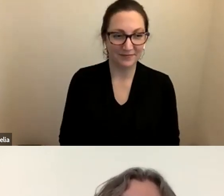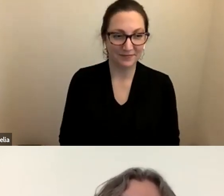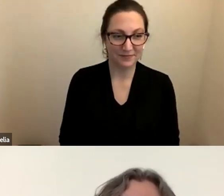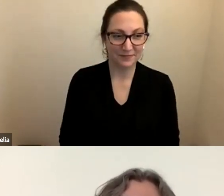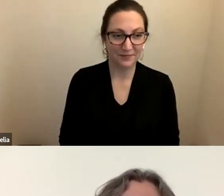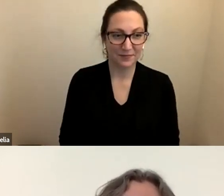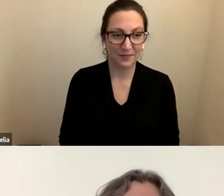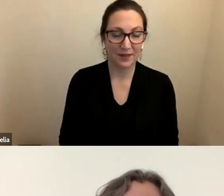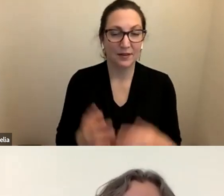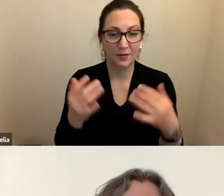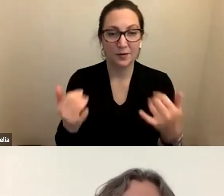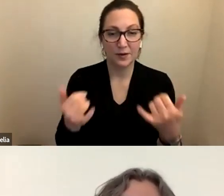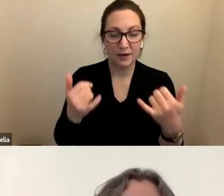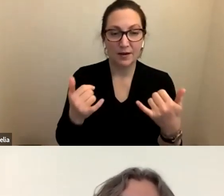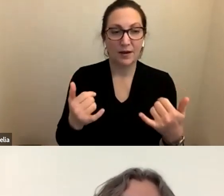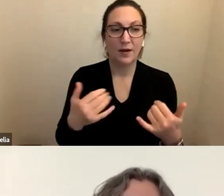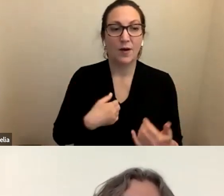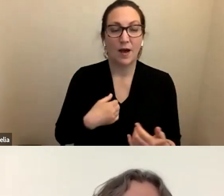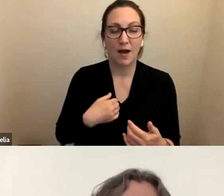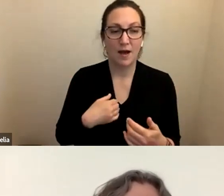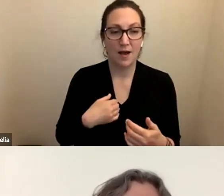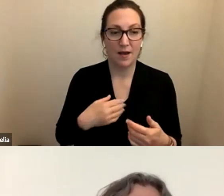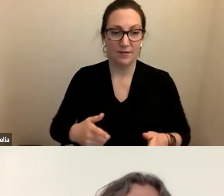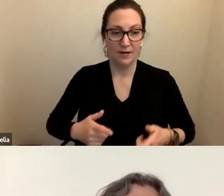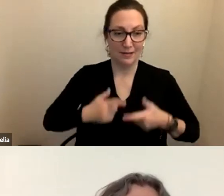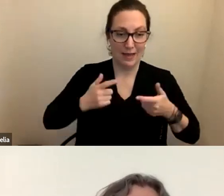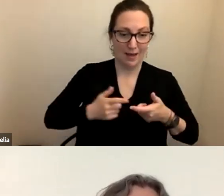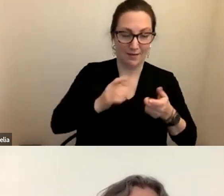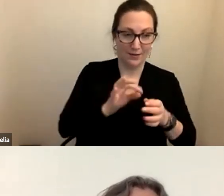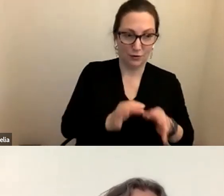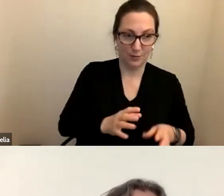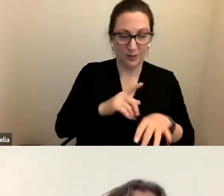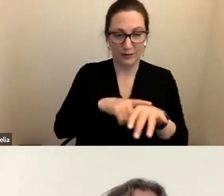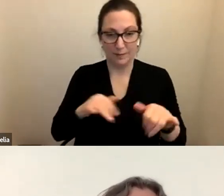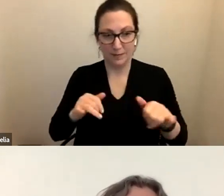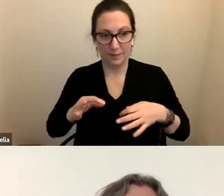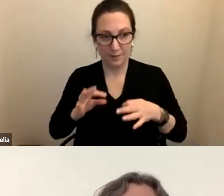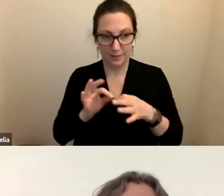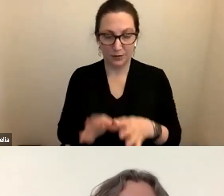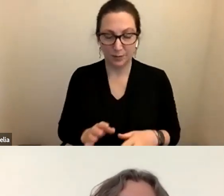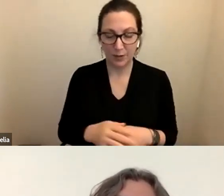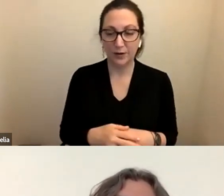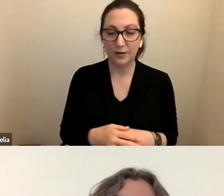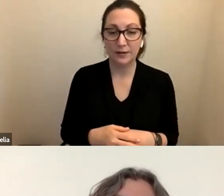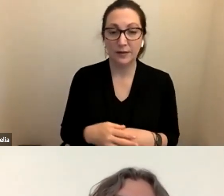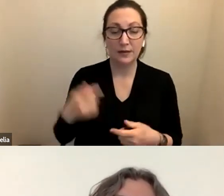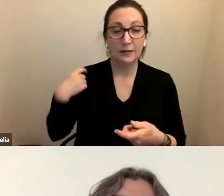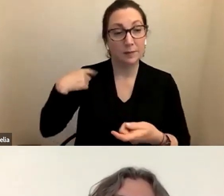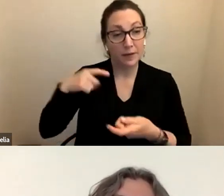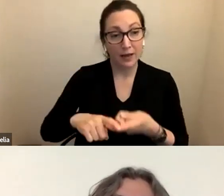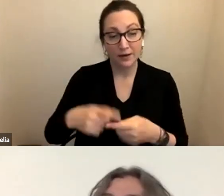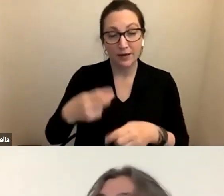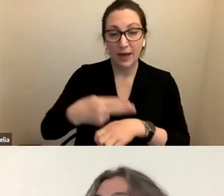We are pleased to be offering live simultaneous interpretation this evening in Spanish,